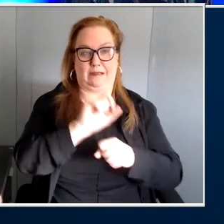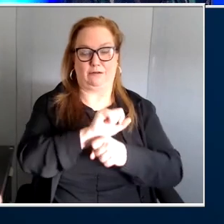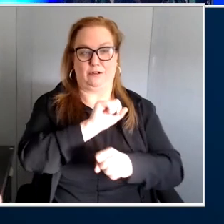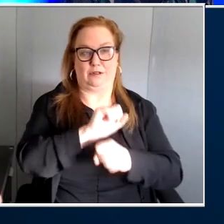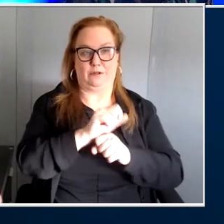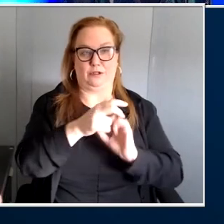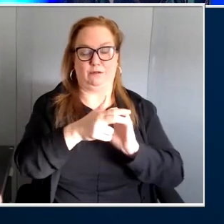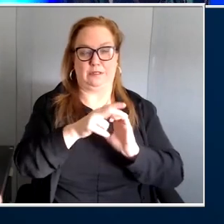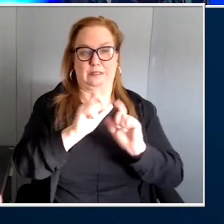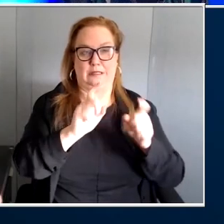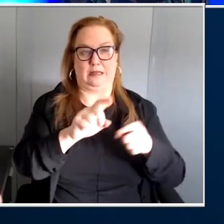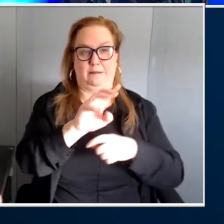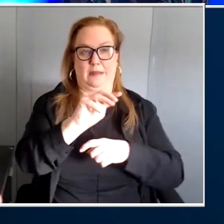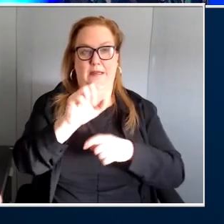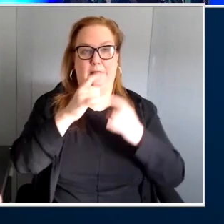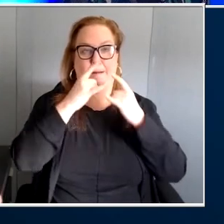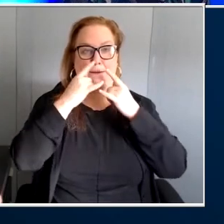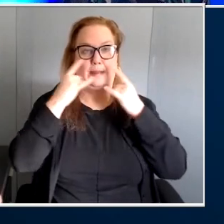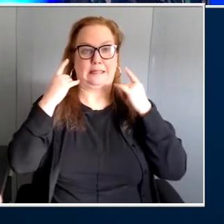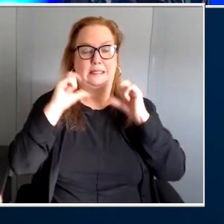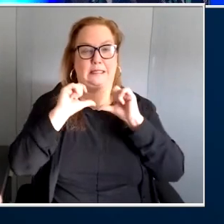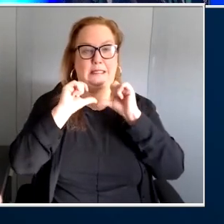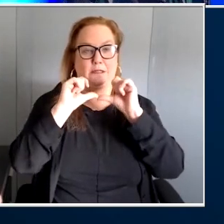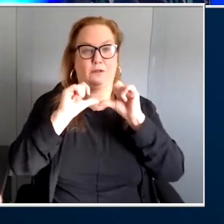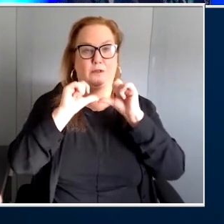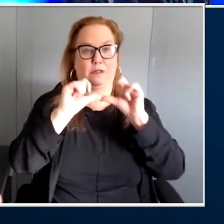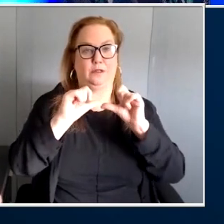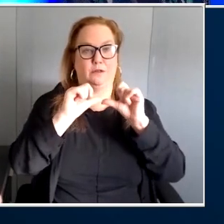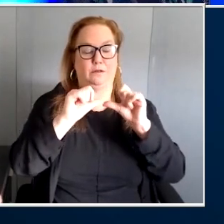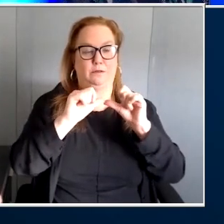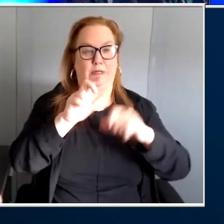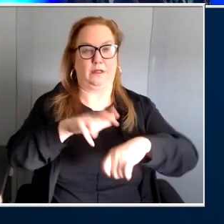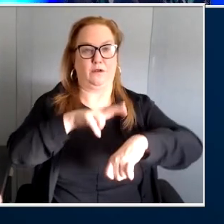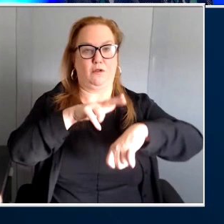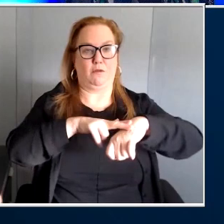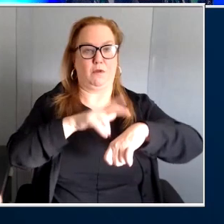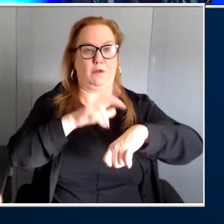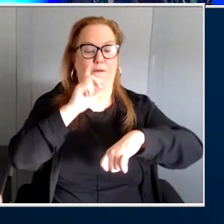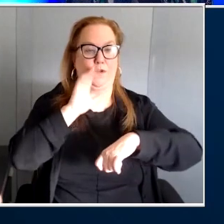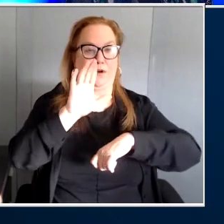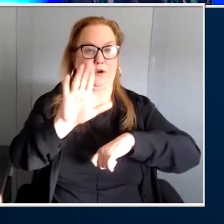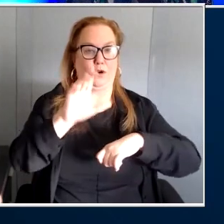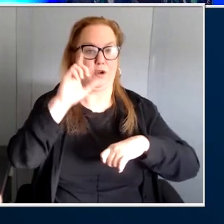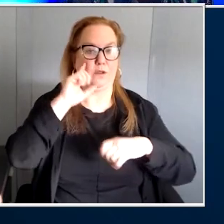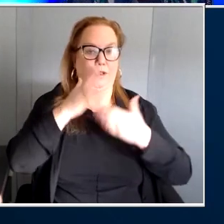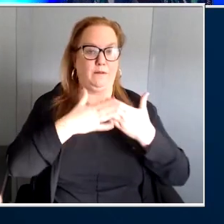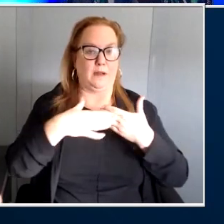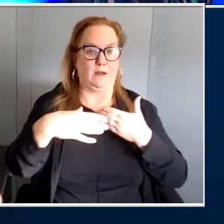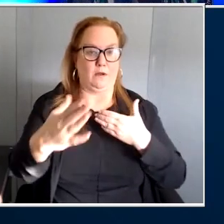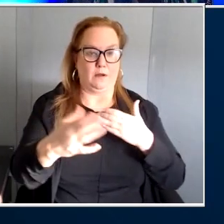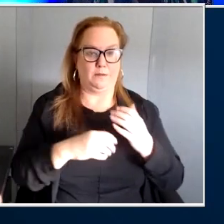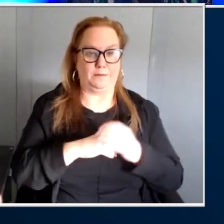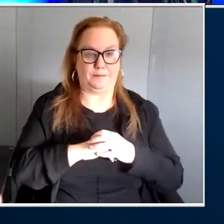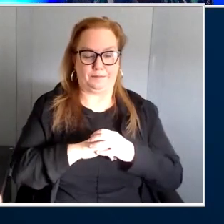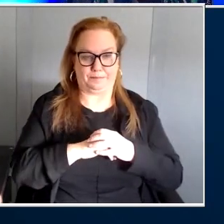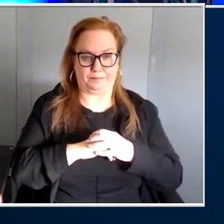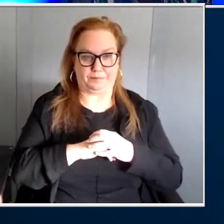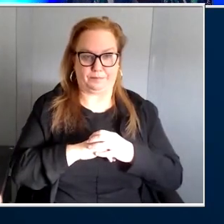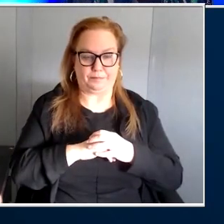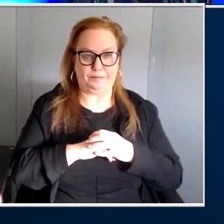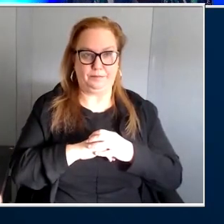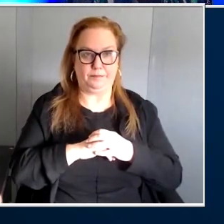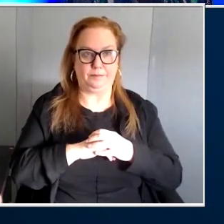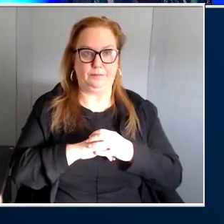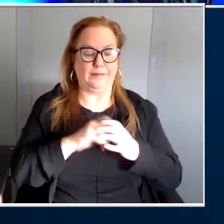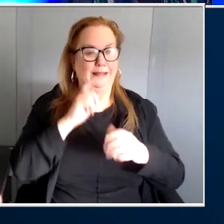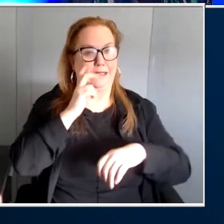diagnosed. Will masking continue to be the normal for her, do you think, from now on? I think that's a hard